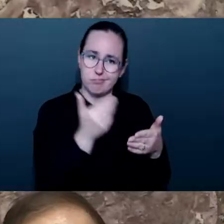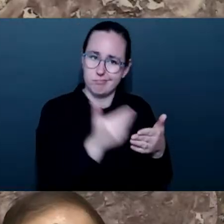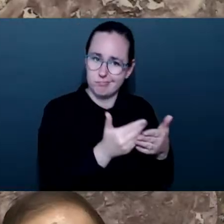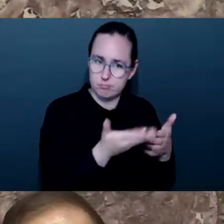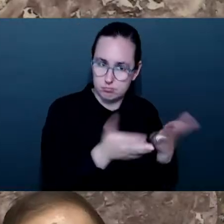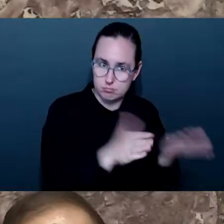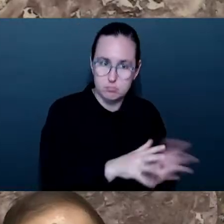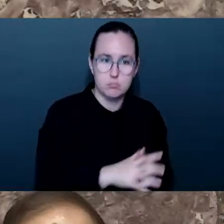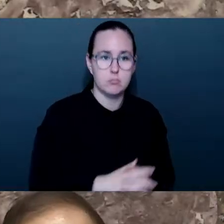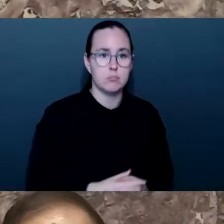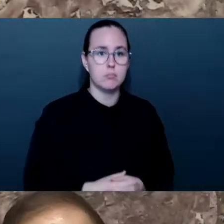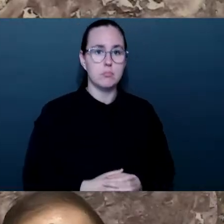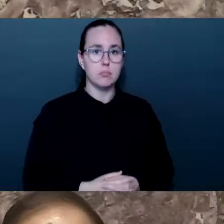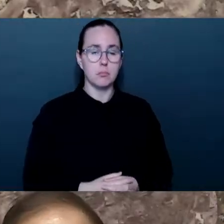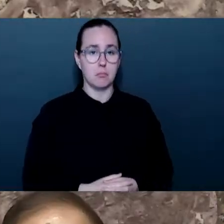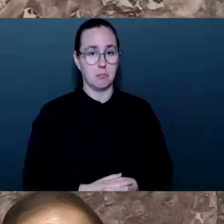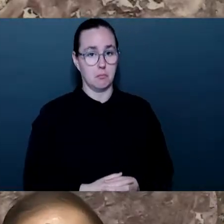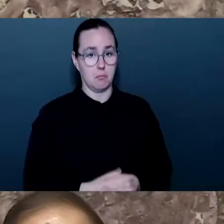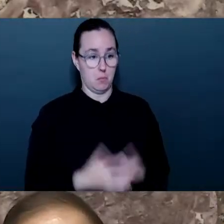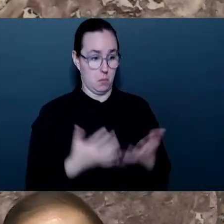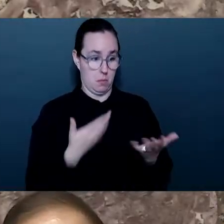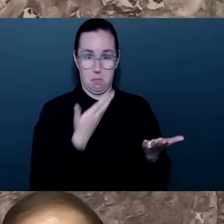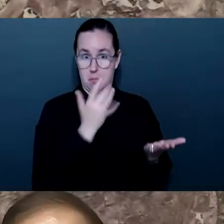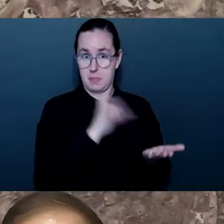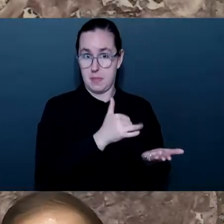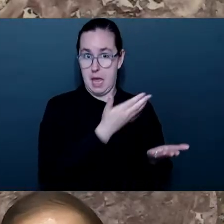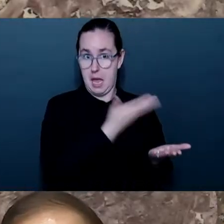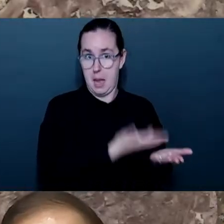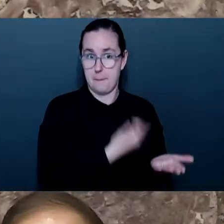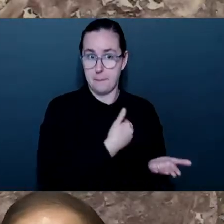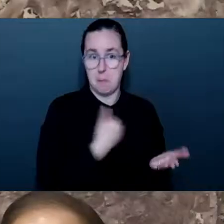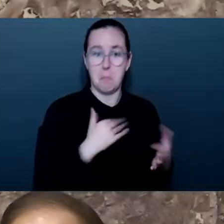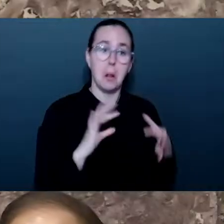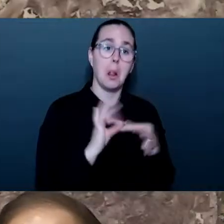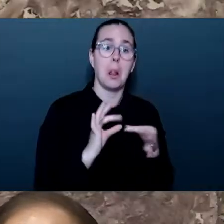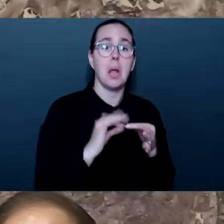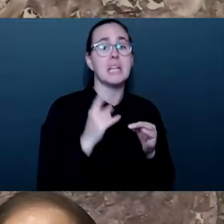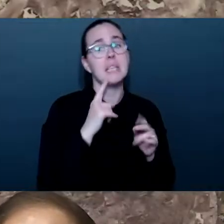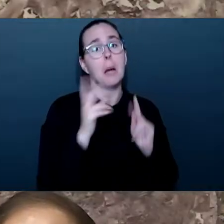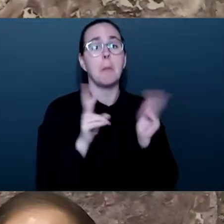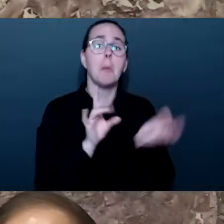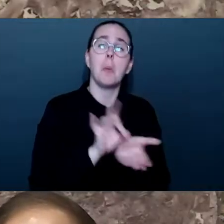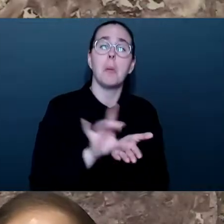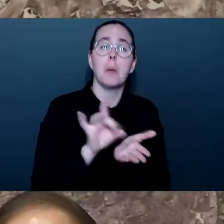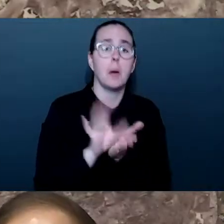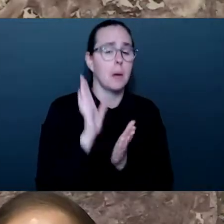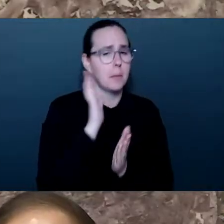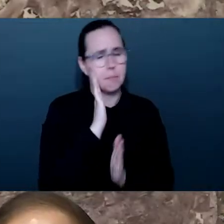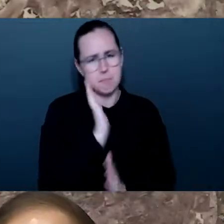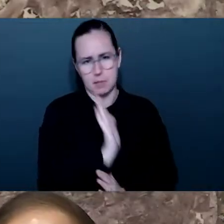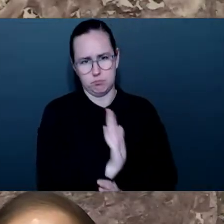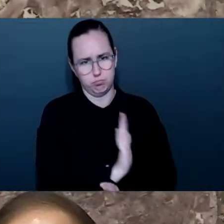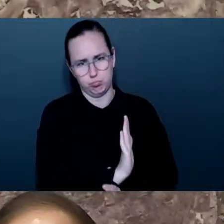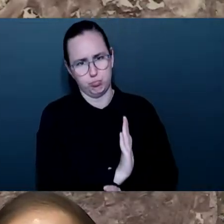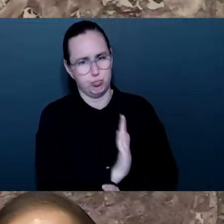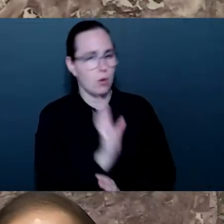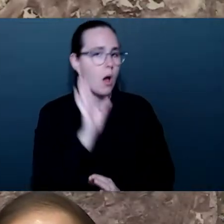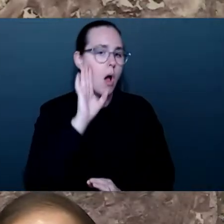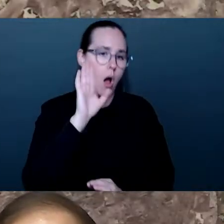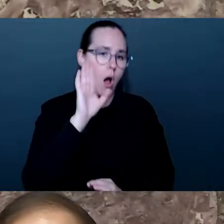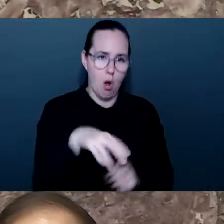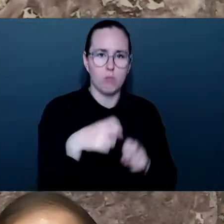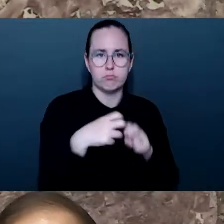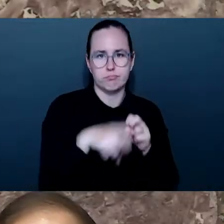they are not. And I know that this is a difficult situation in Comox right now, where a decision was taken to temporarily